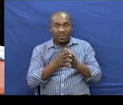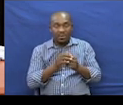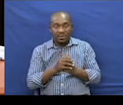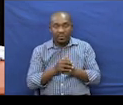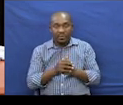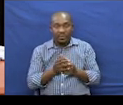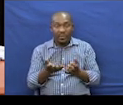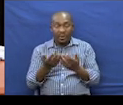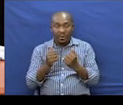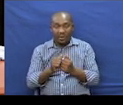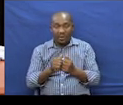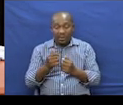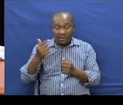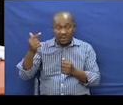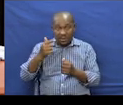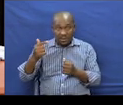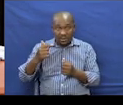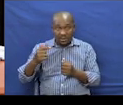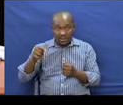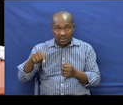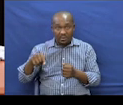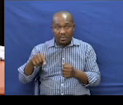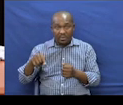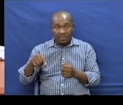that Tanzania